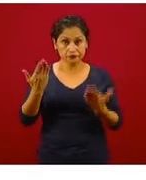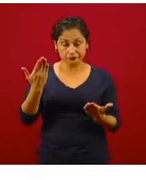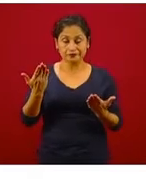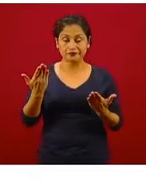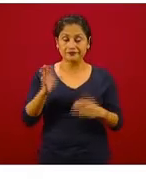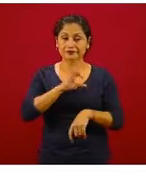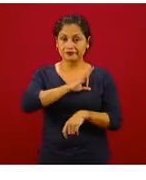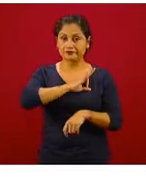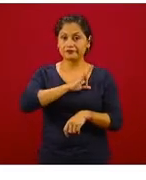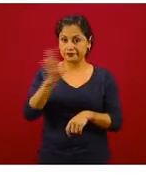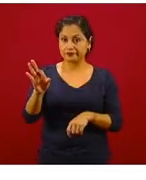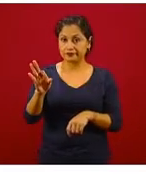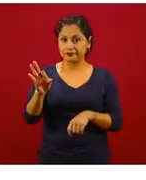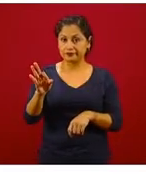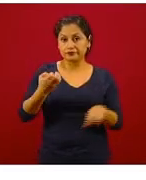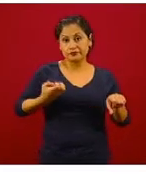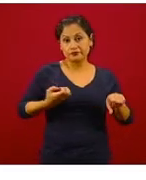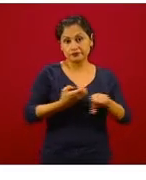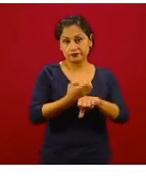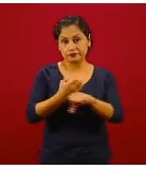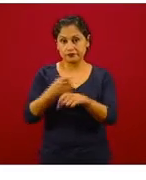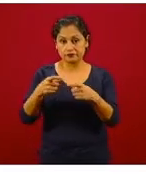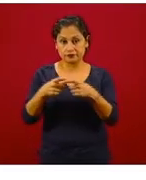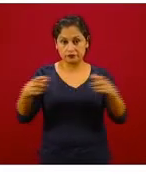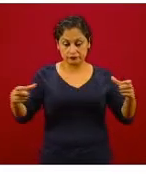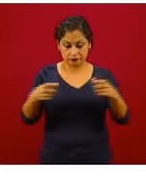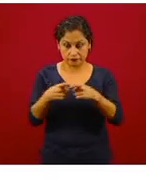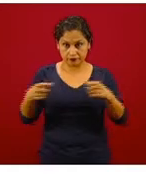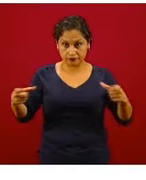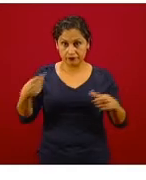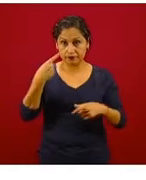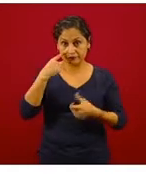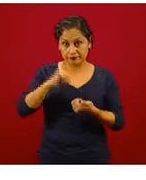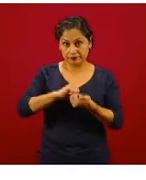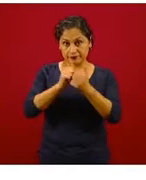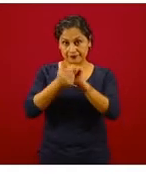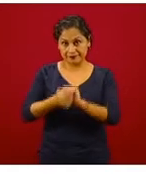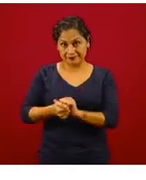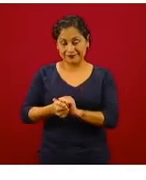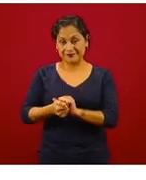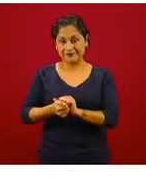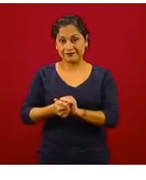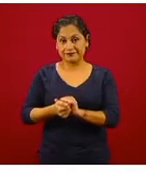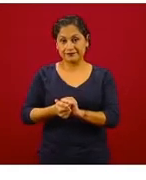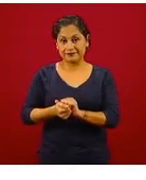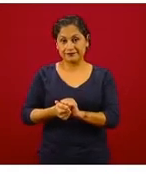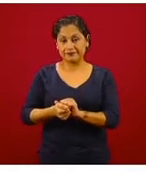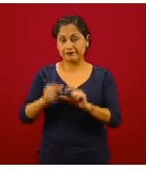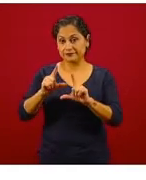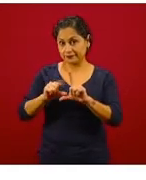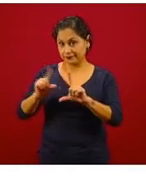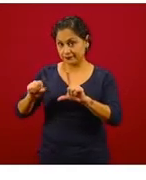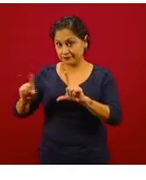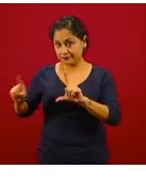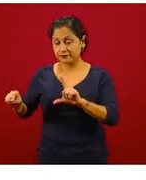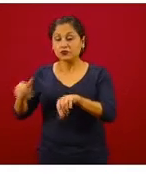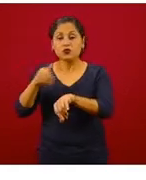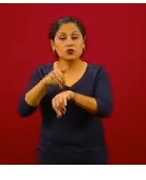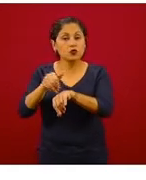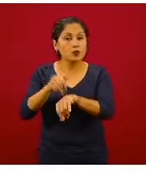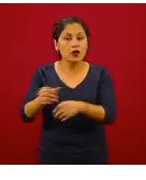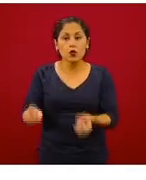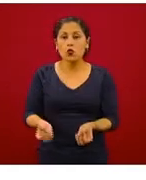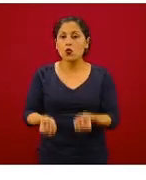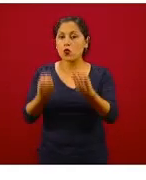14 days. This incidence rate enables us to be able to compare with other incidence rates and how we